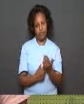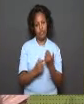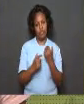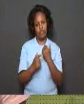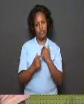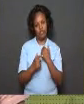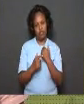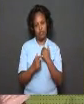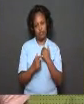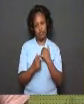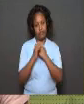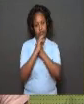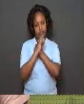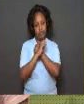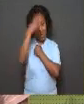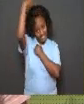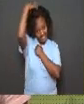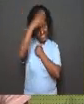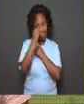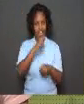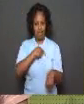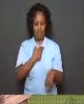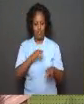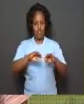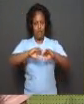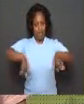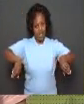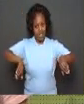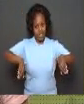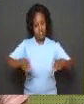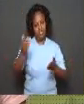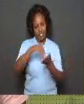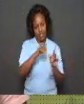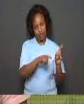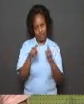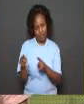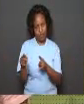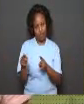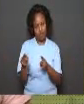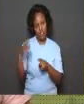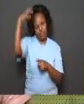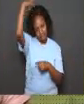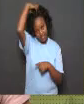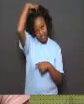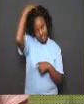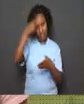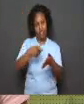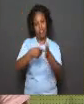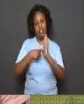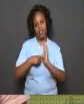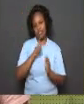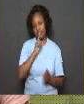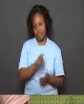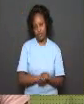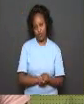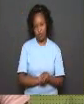state and religion and the accountability of the government. If